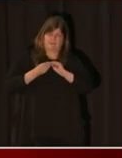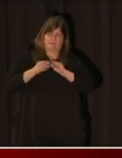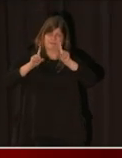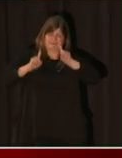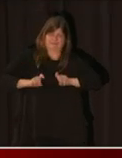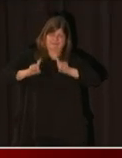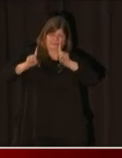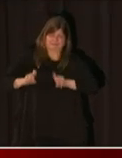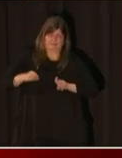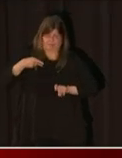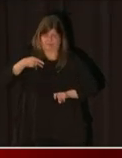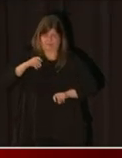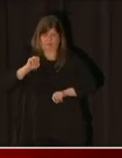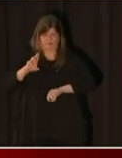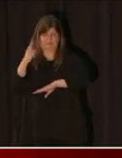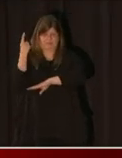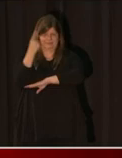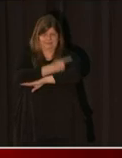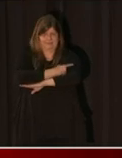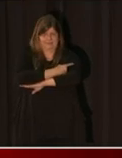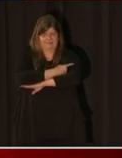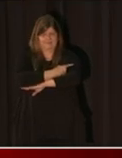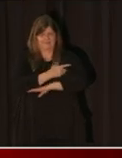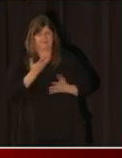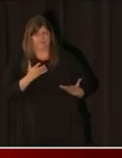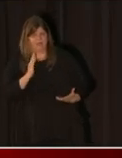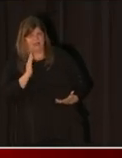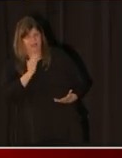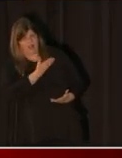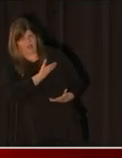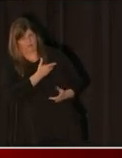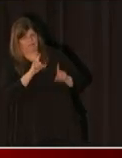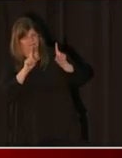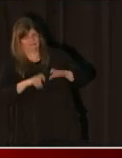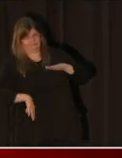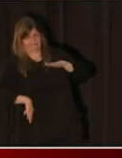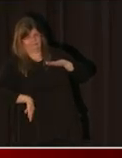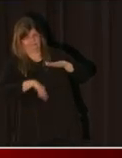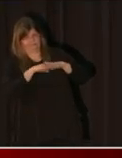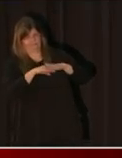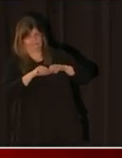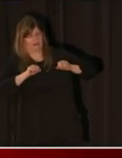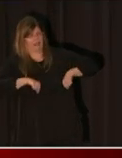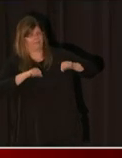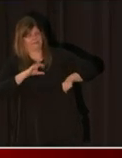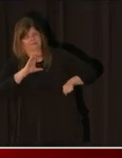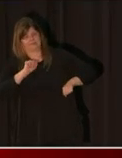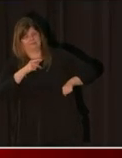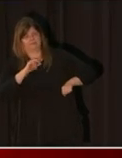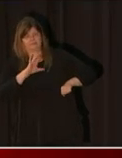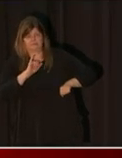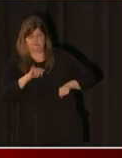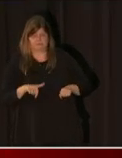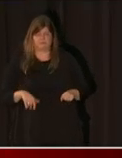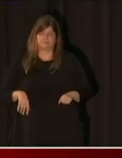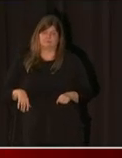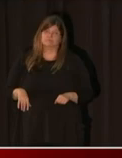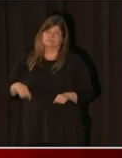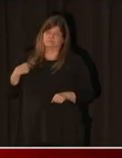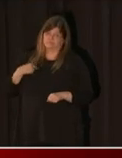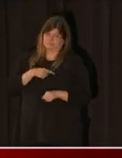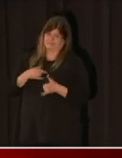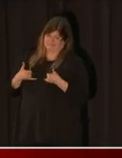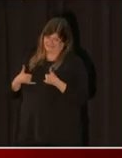also our testing capacity? Thank you. So that's something that we're still trying to get a lot of clarity